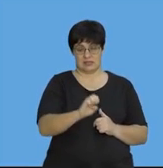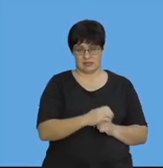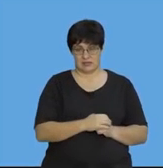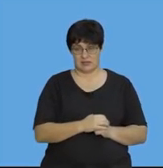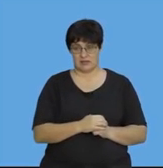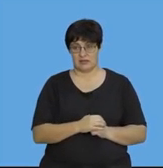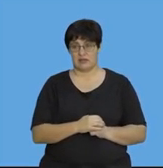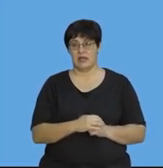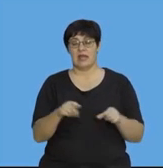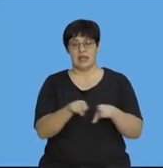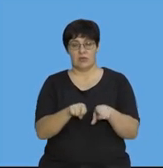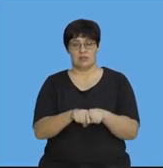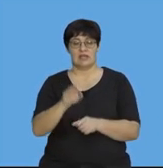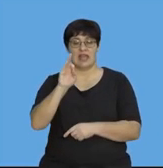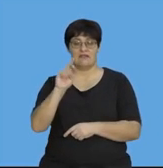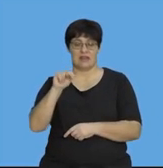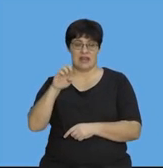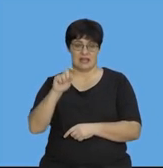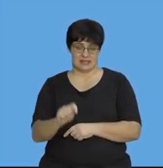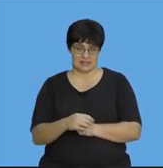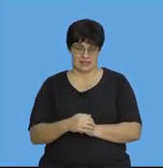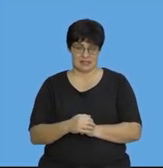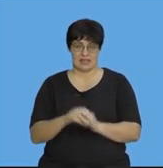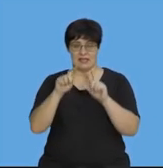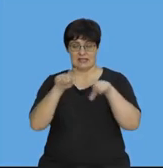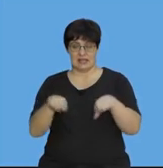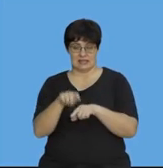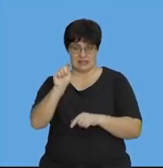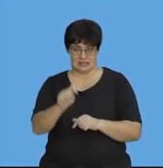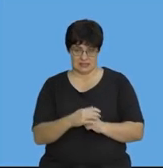equals F net delta T.